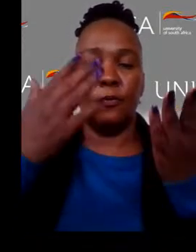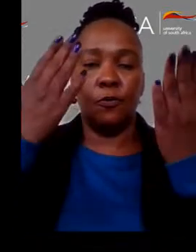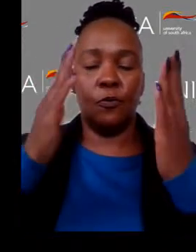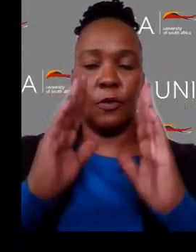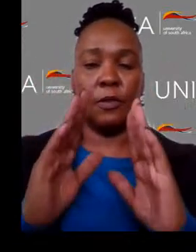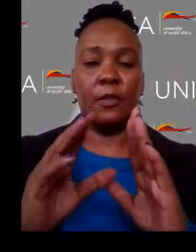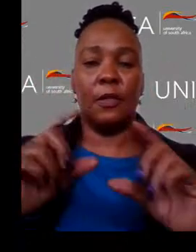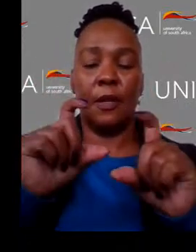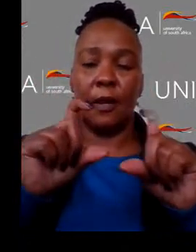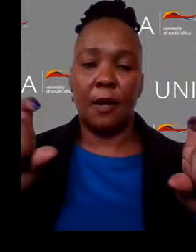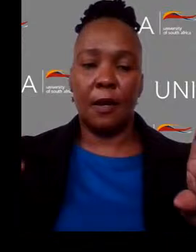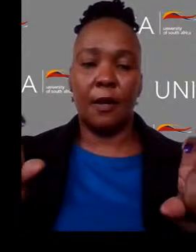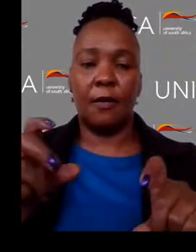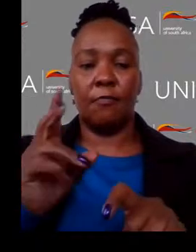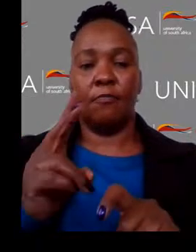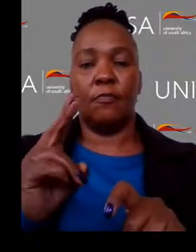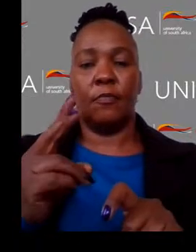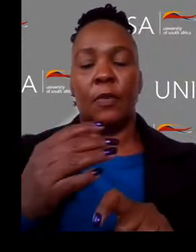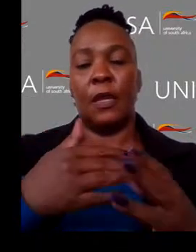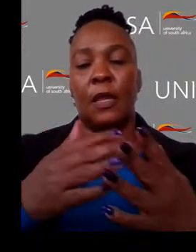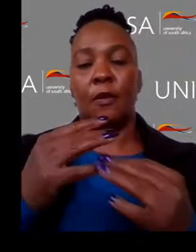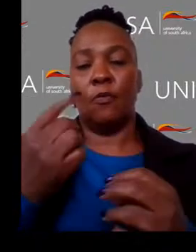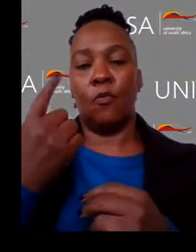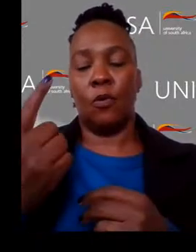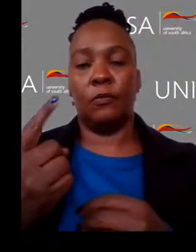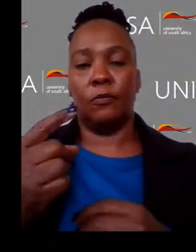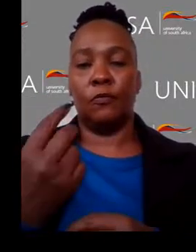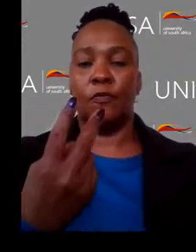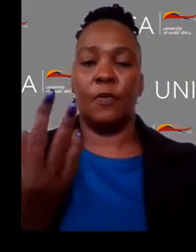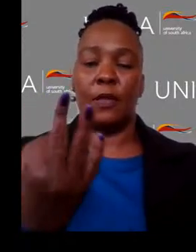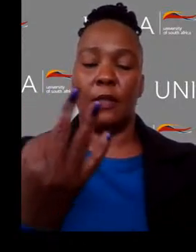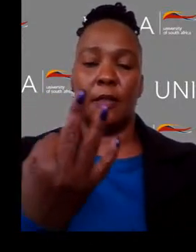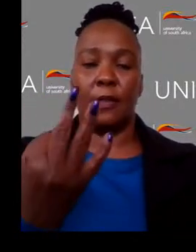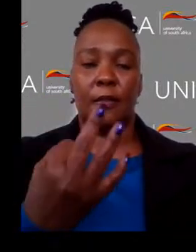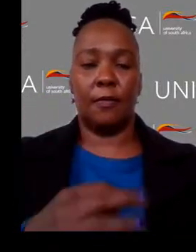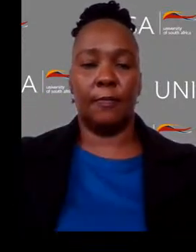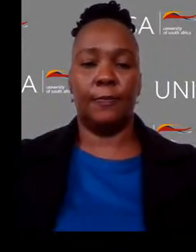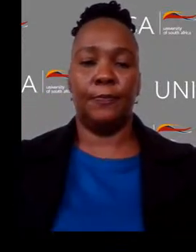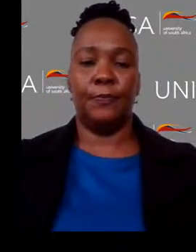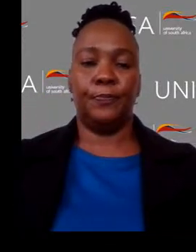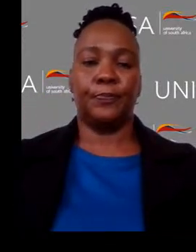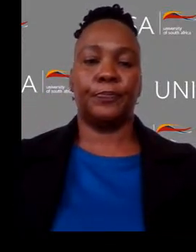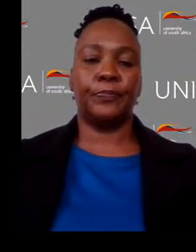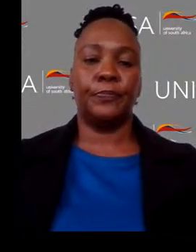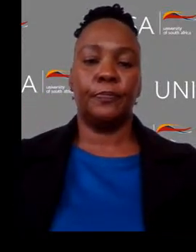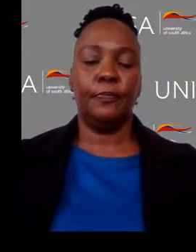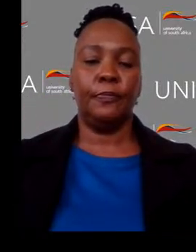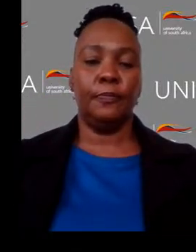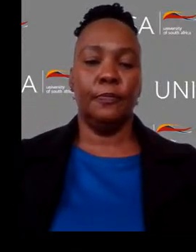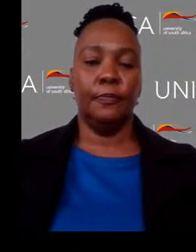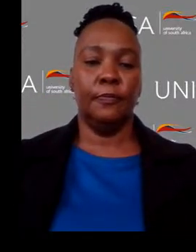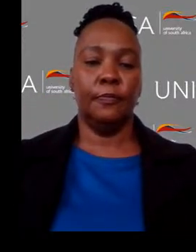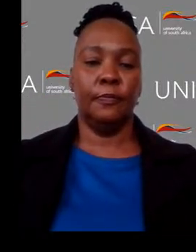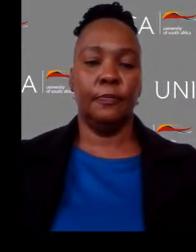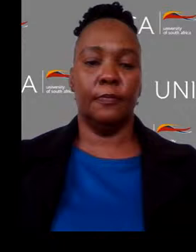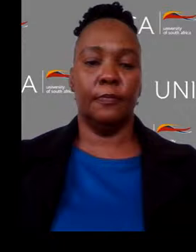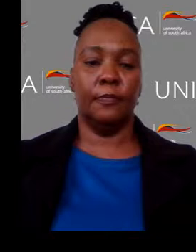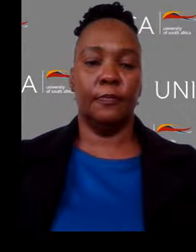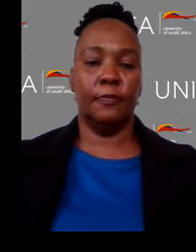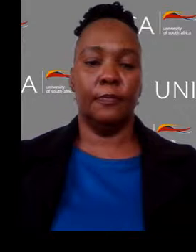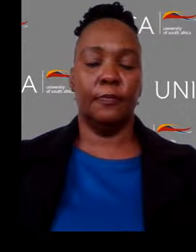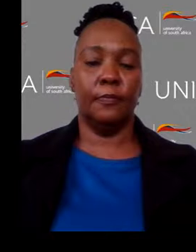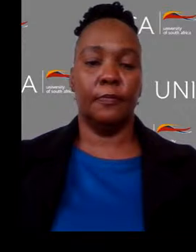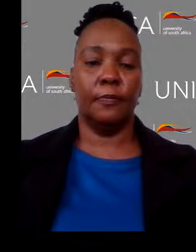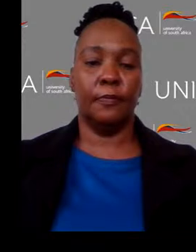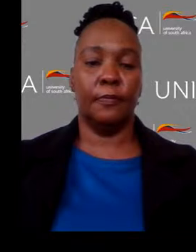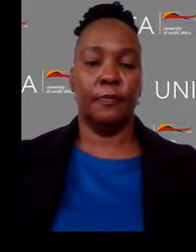can use that as well. So any form of photo identification can be used. So you capture your ID, you have